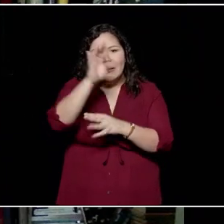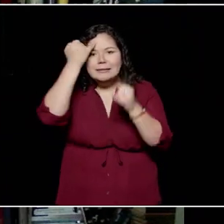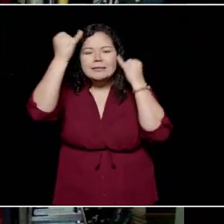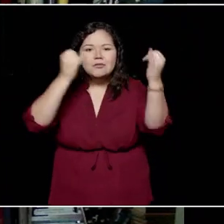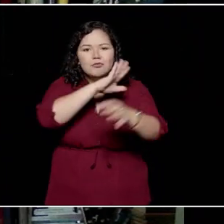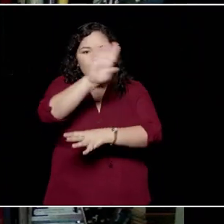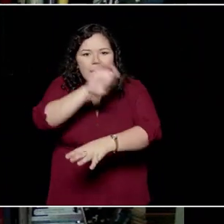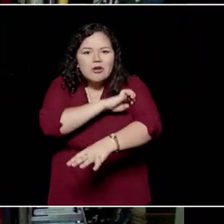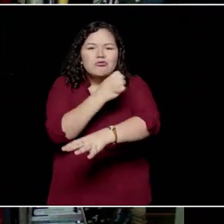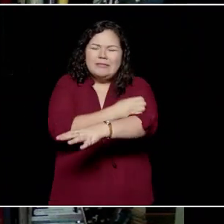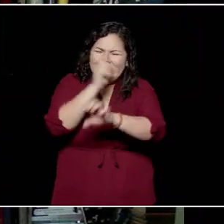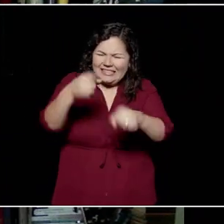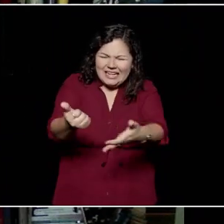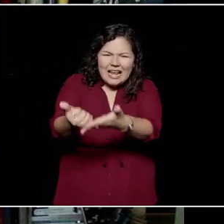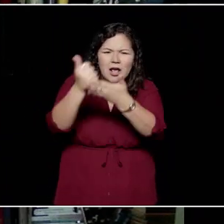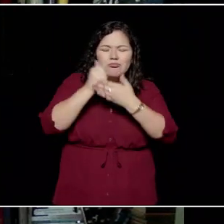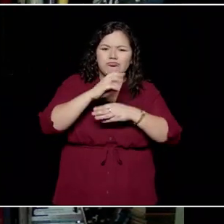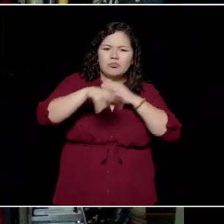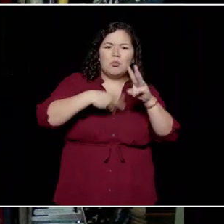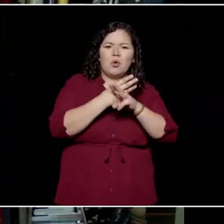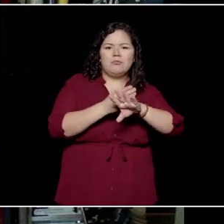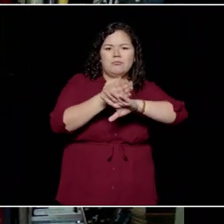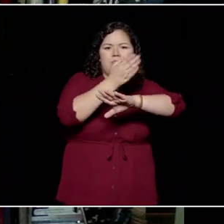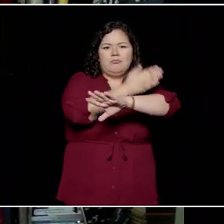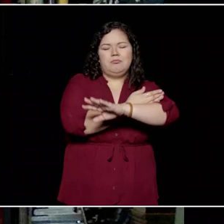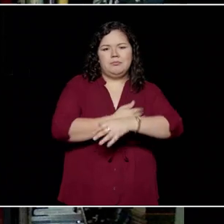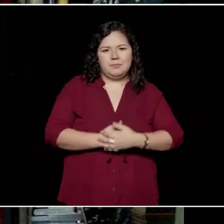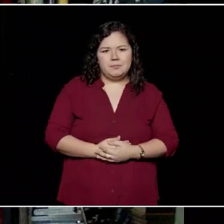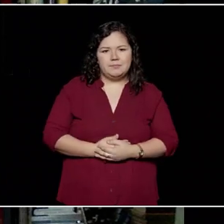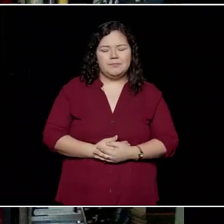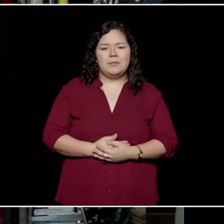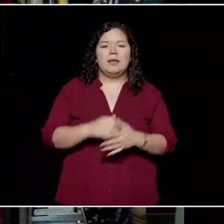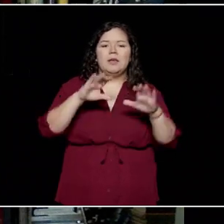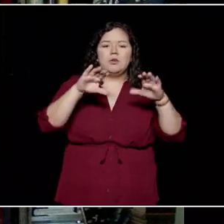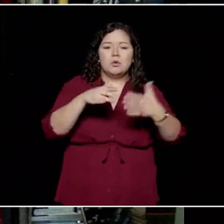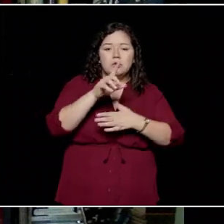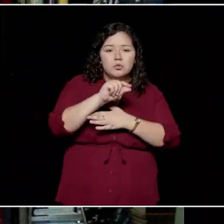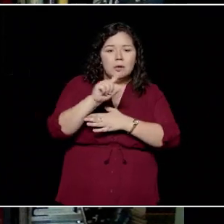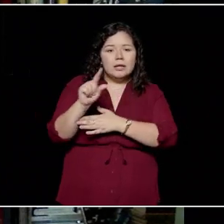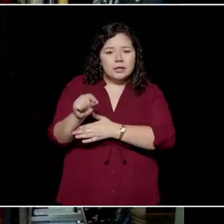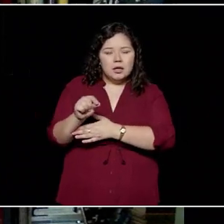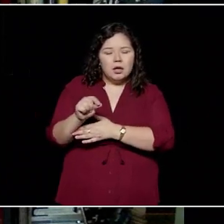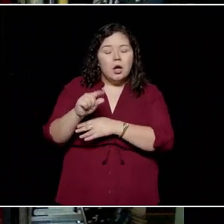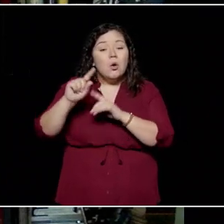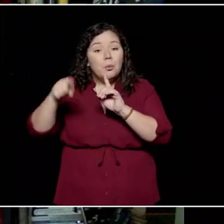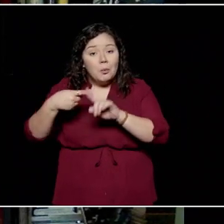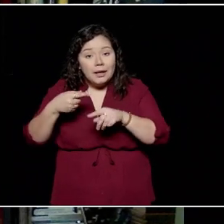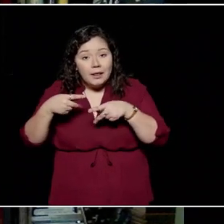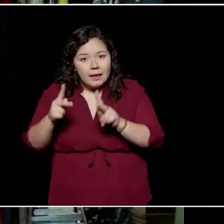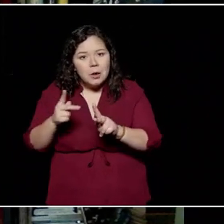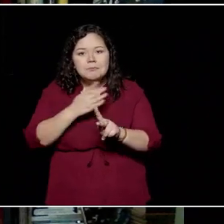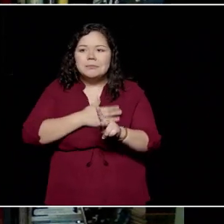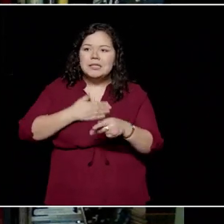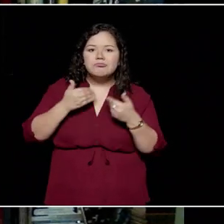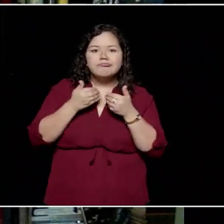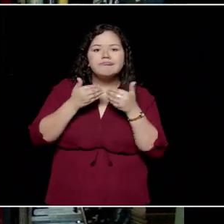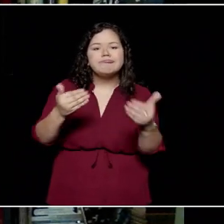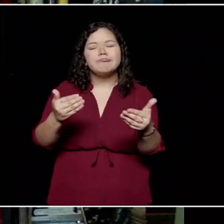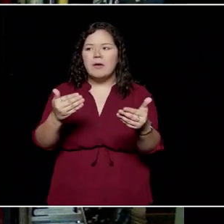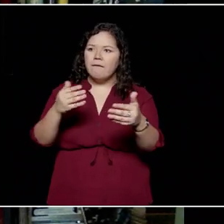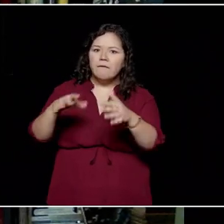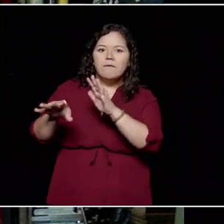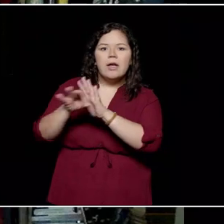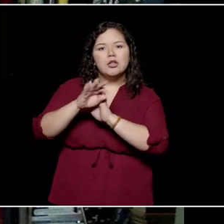In conclusion, to the class of 2020, go out into the world. Well, when you're allowed out in the